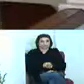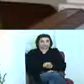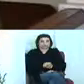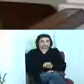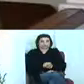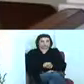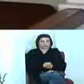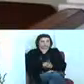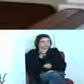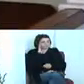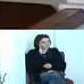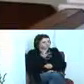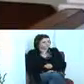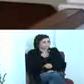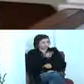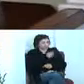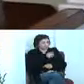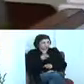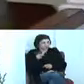I would like for you to know